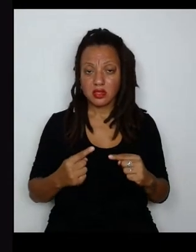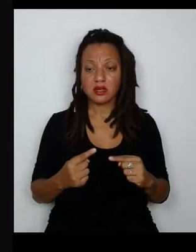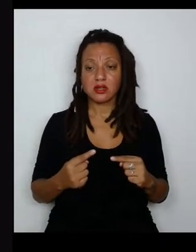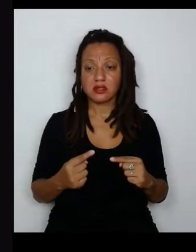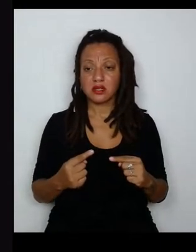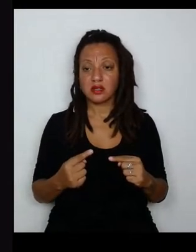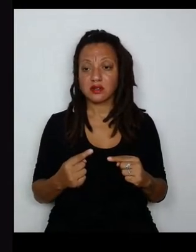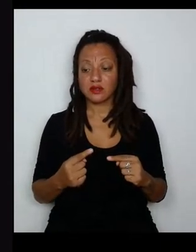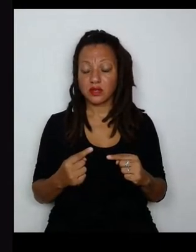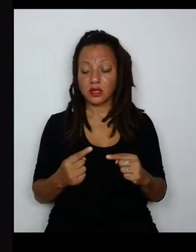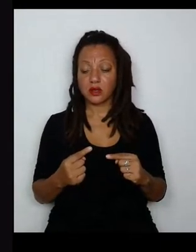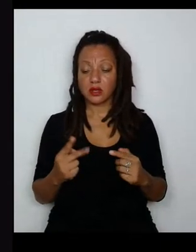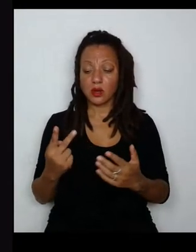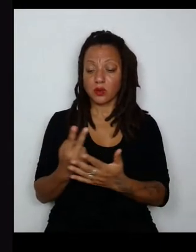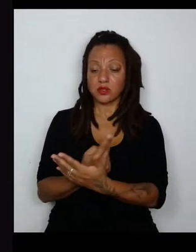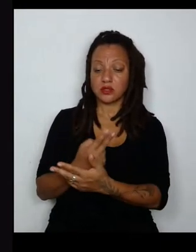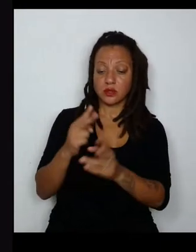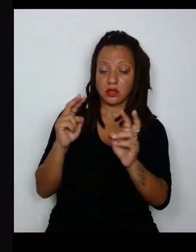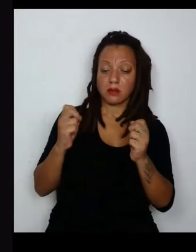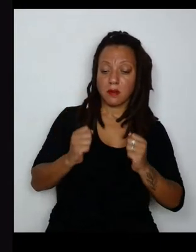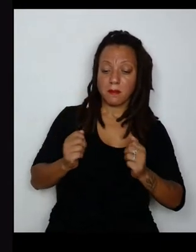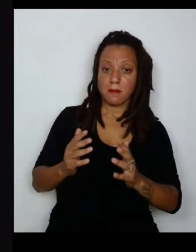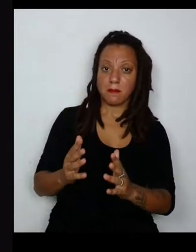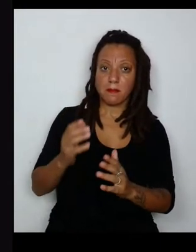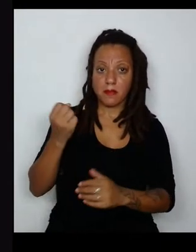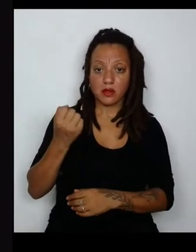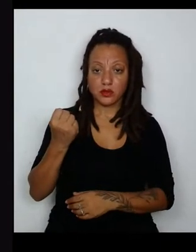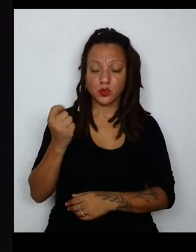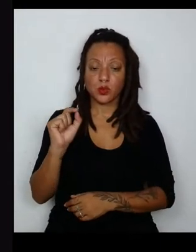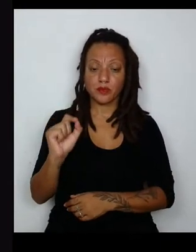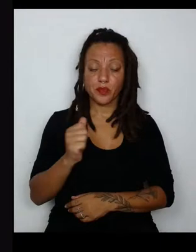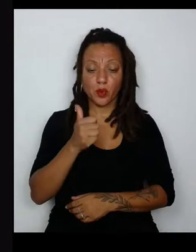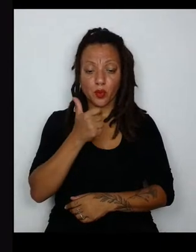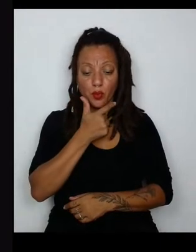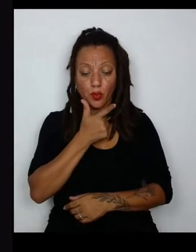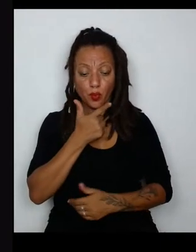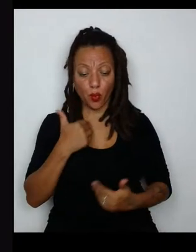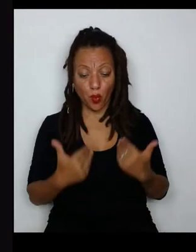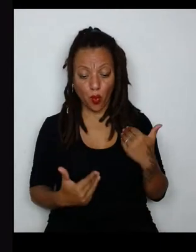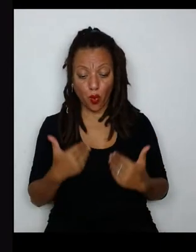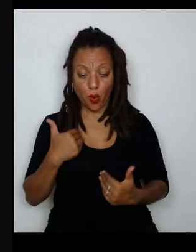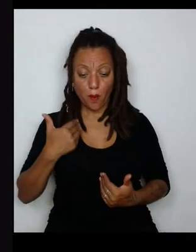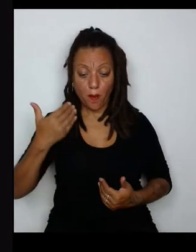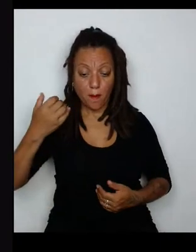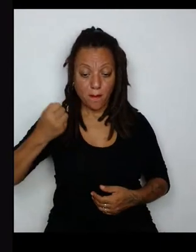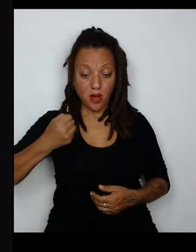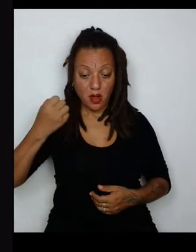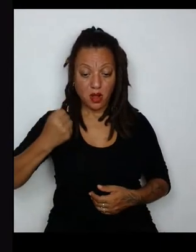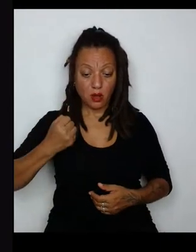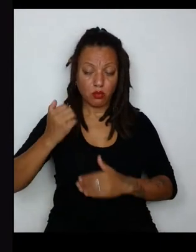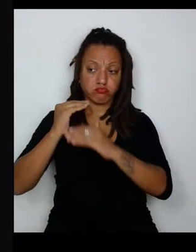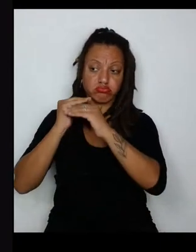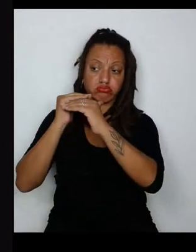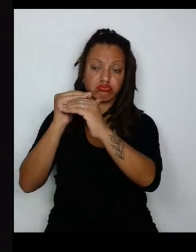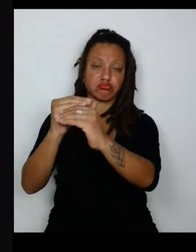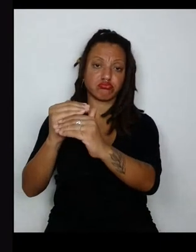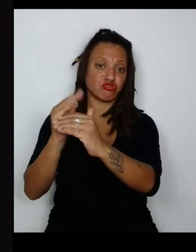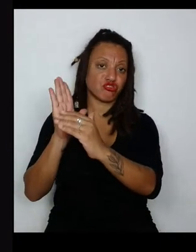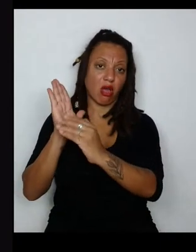is that the white body as a constructed norm insistently refuses analysis